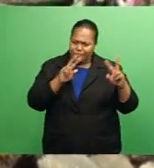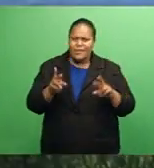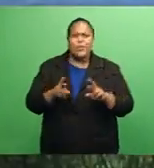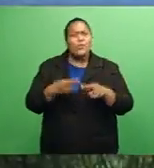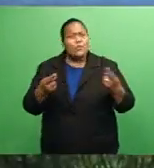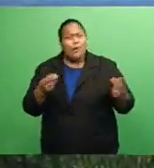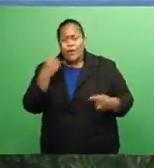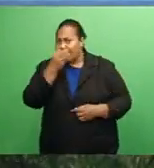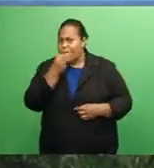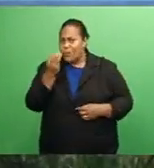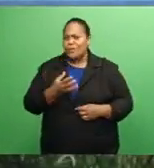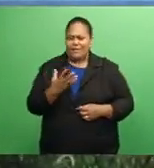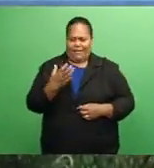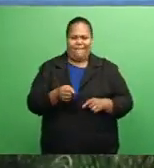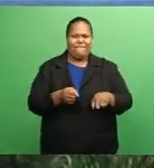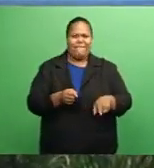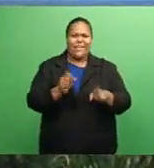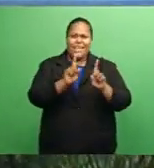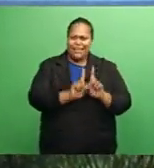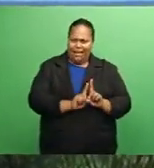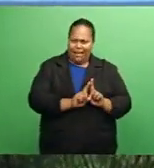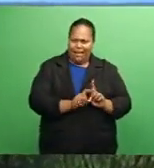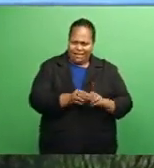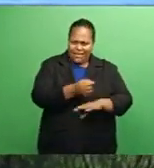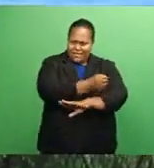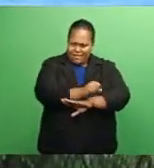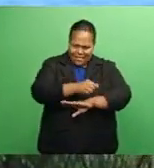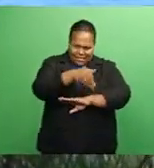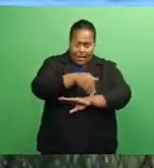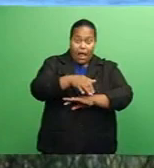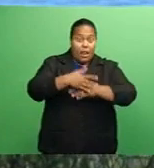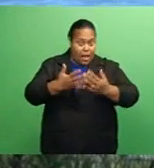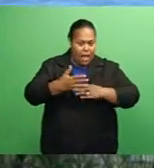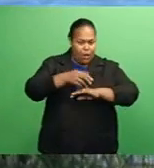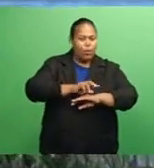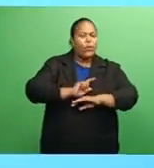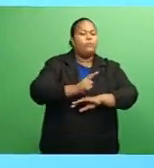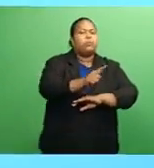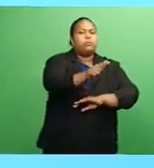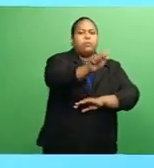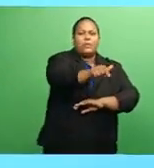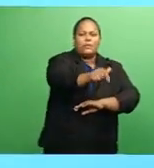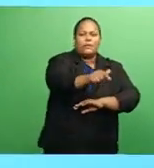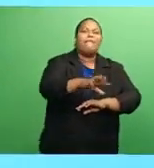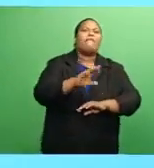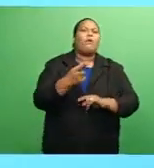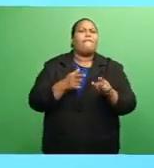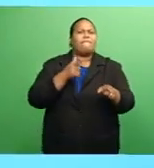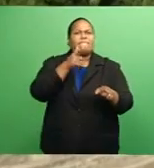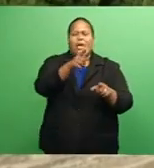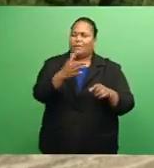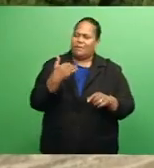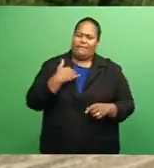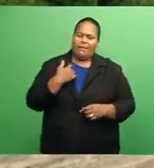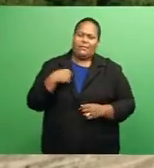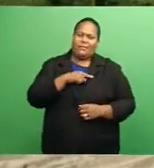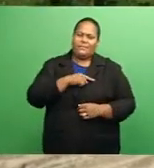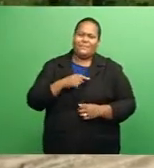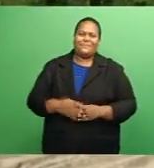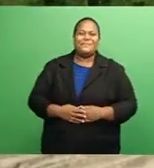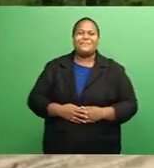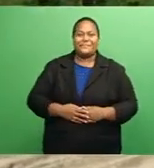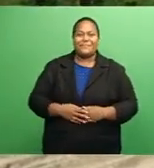on our coast, it's there. But now, we had to move far to get good catch. It is really affecting us.